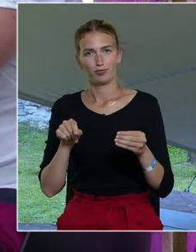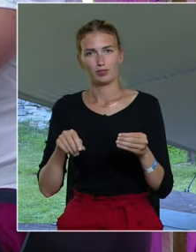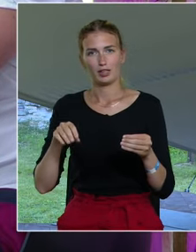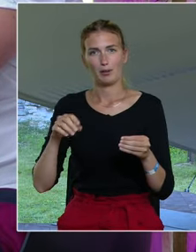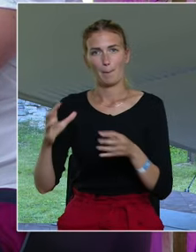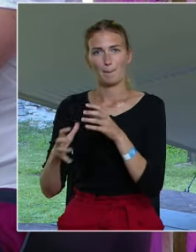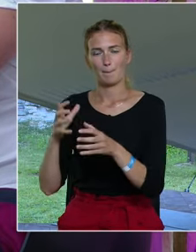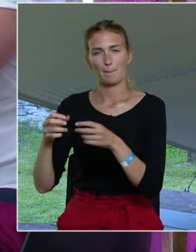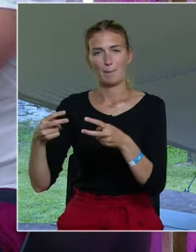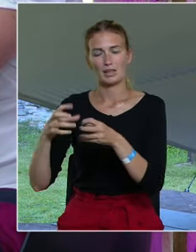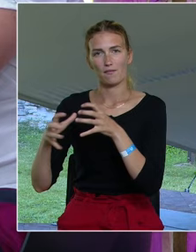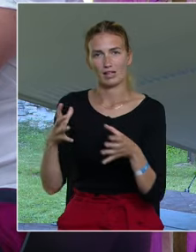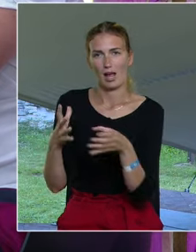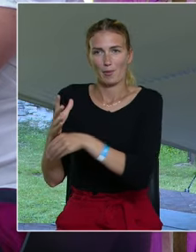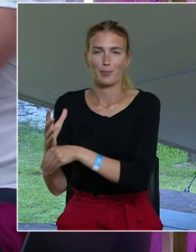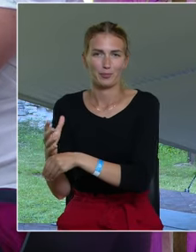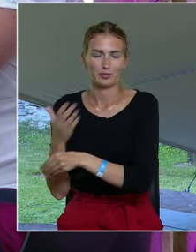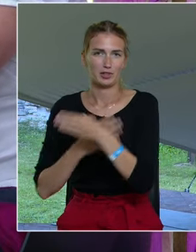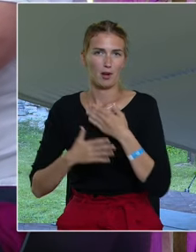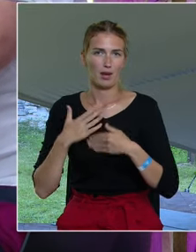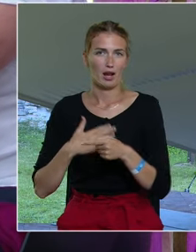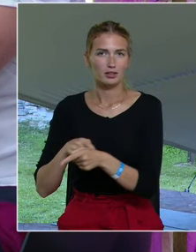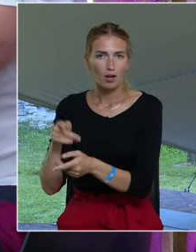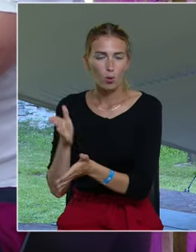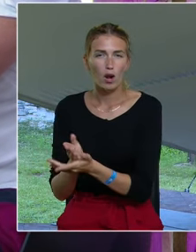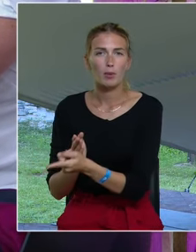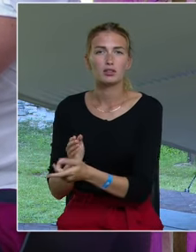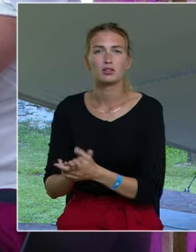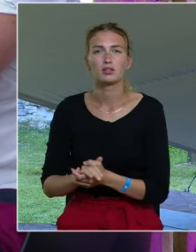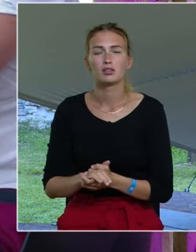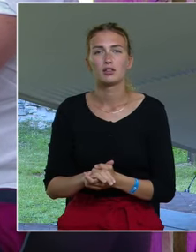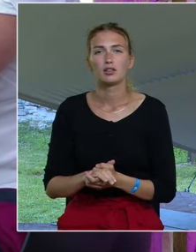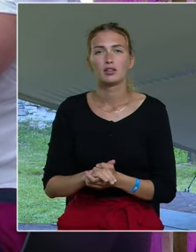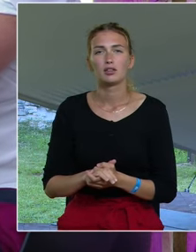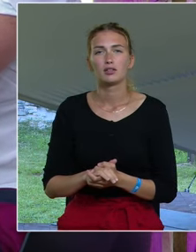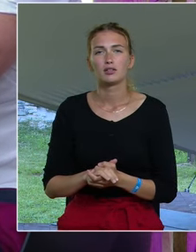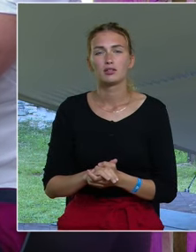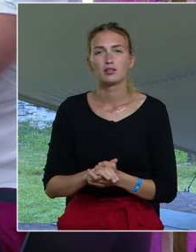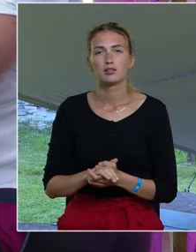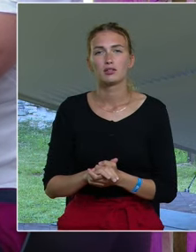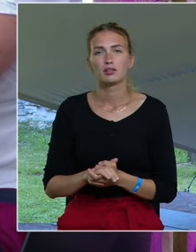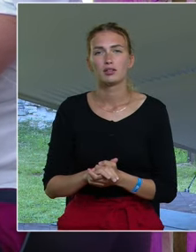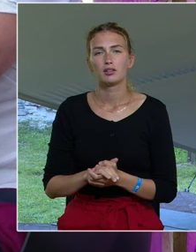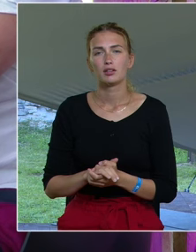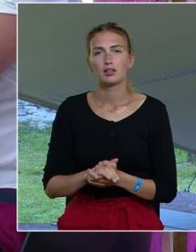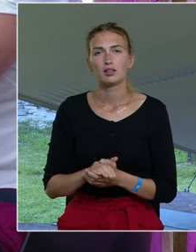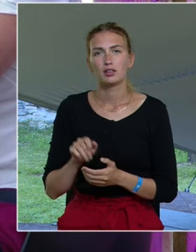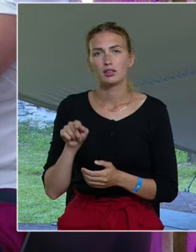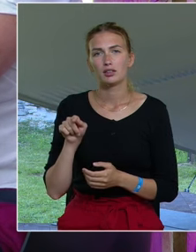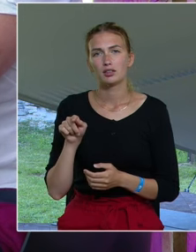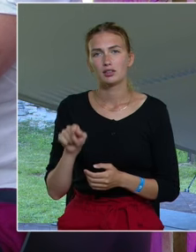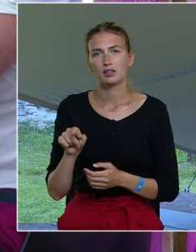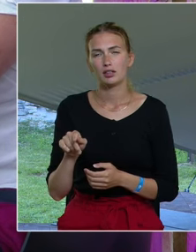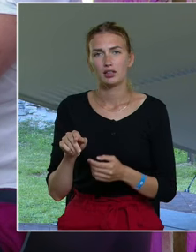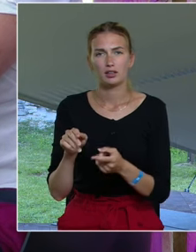that I'm aware of right now. It's nice because it's very low threshold and it's all on chain, so it's using the strengths of the